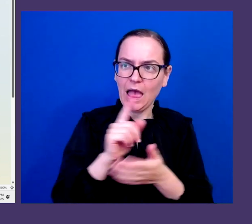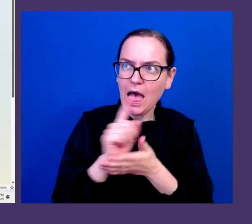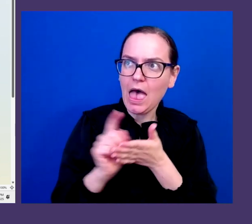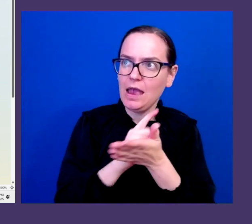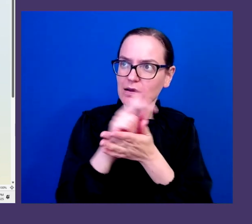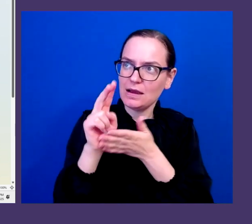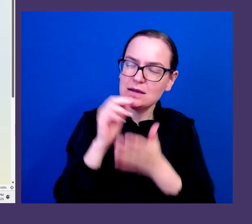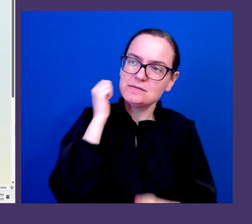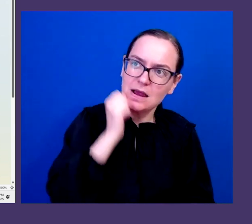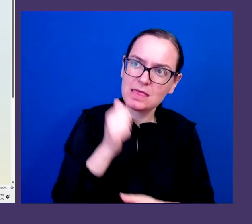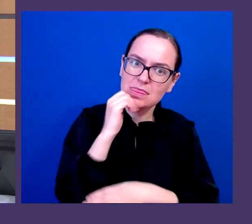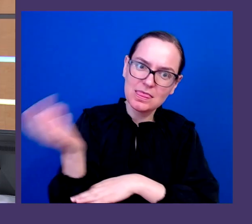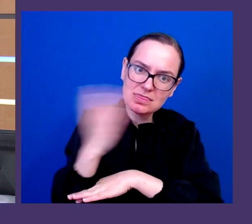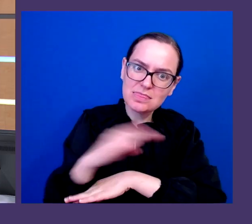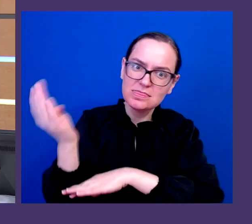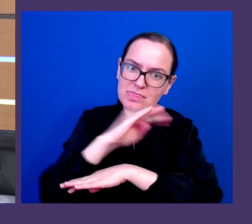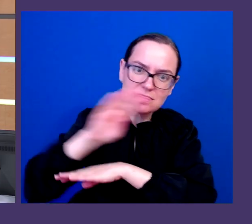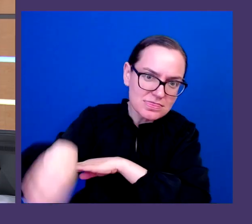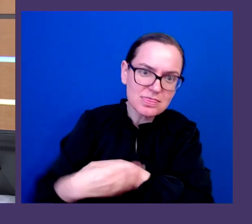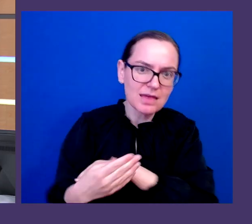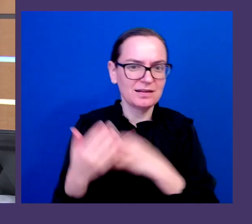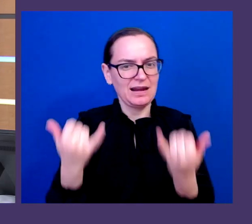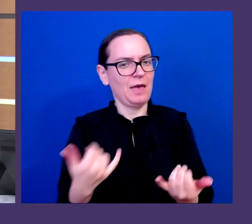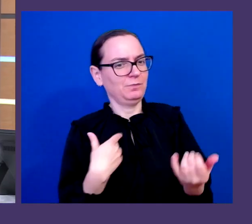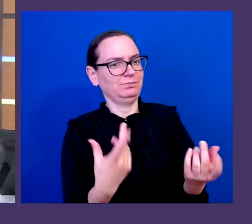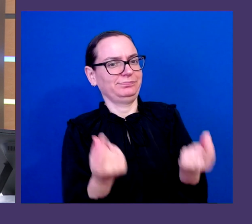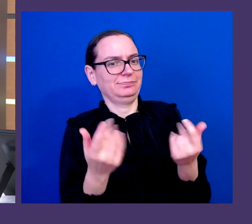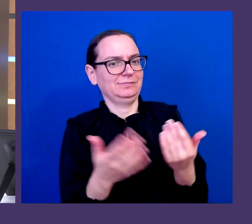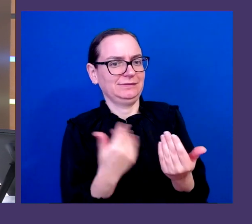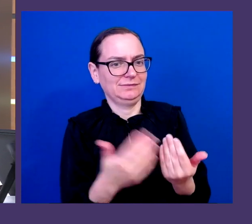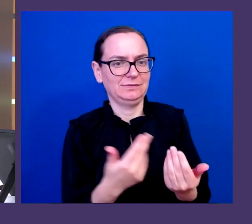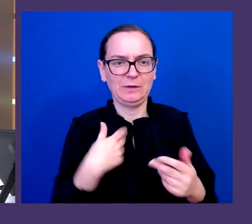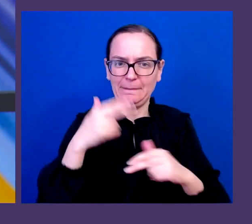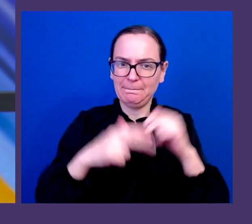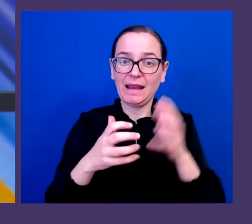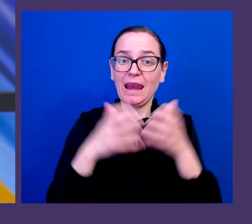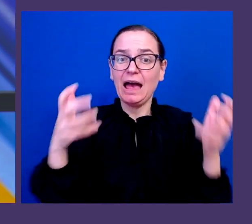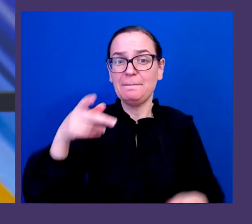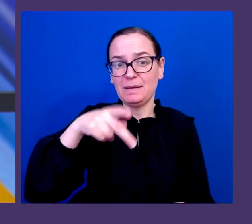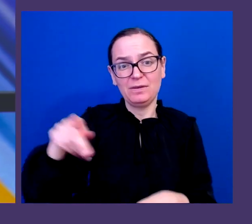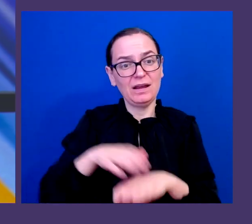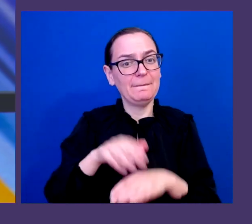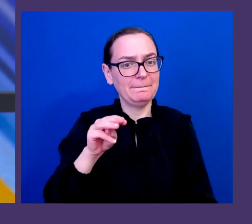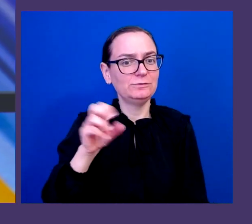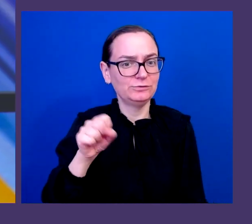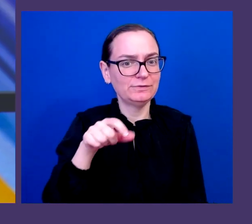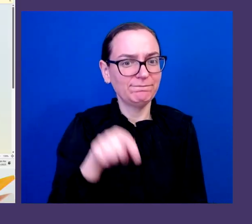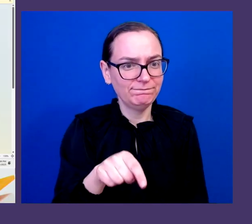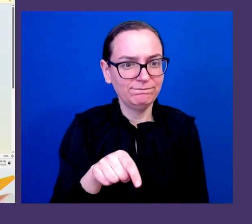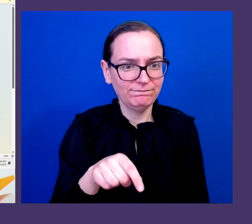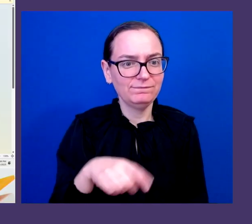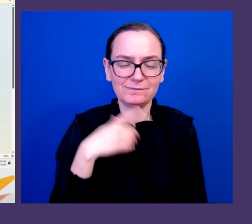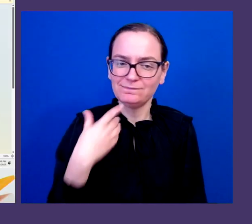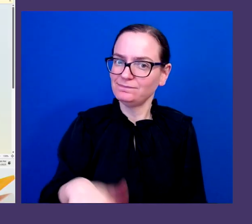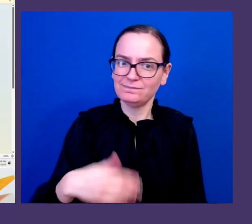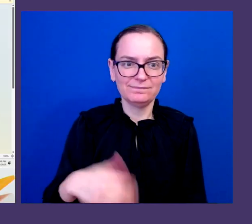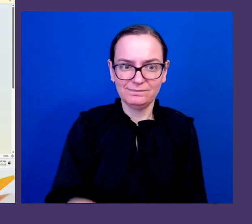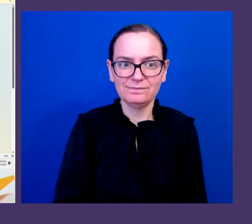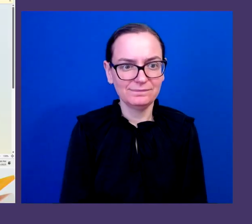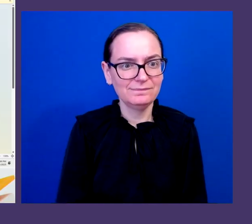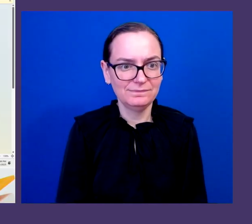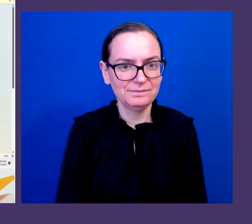otherwise. And we built a lot of PowerPoints at Microsoft. Yes. Okay, so it looks good to me, but one thing I want to check is